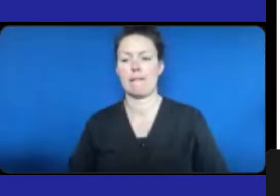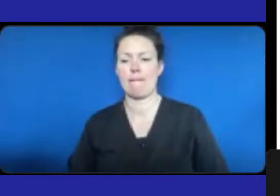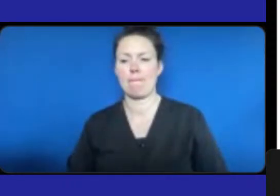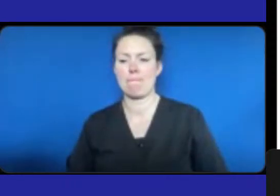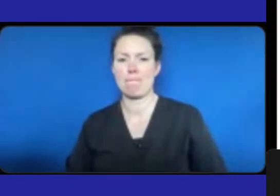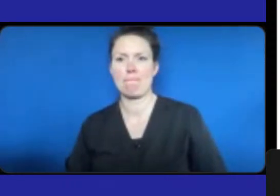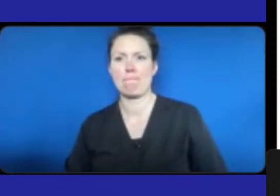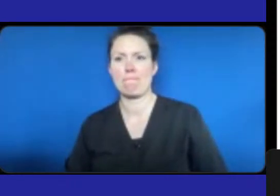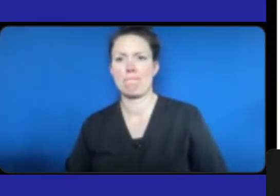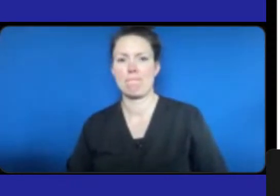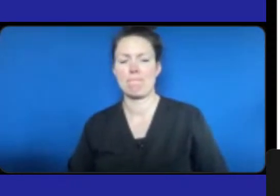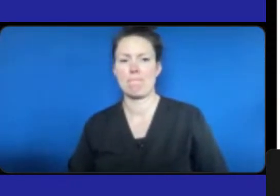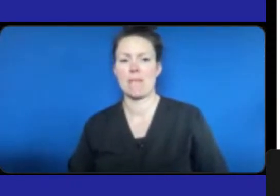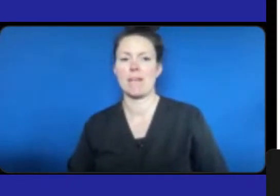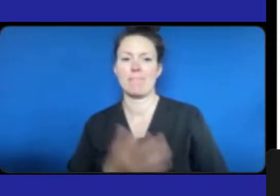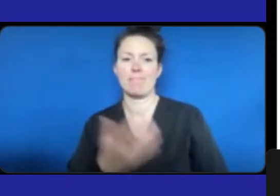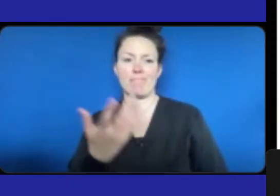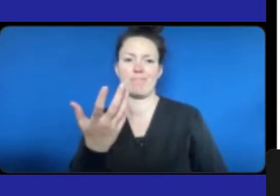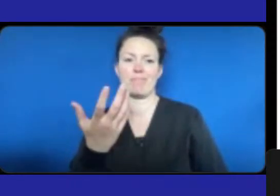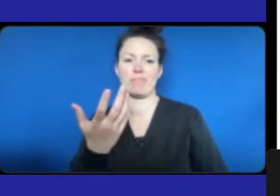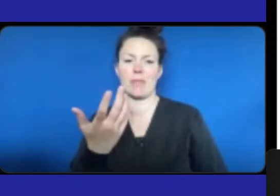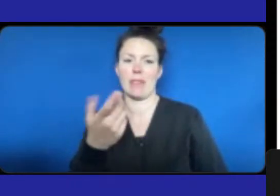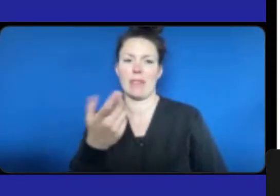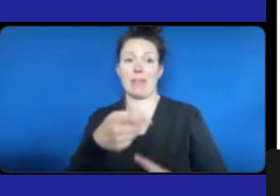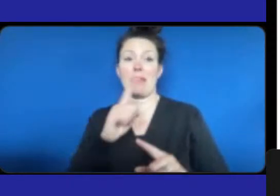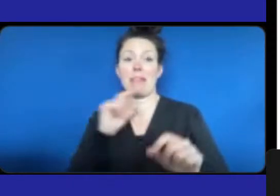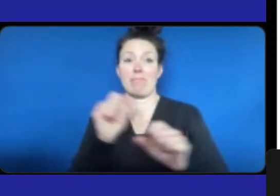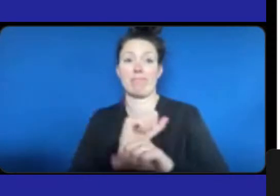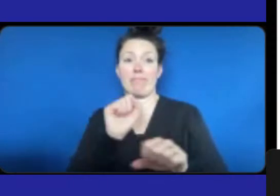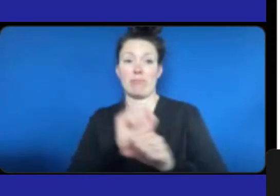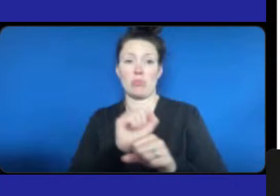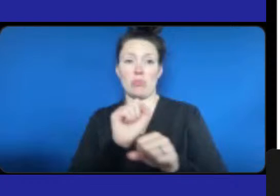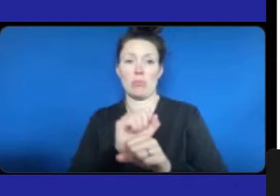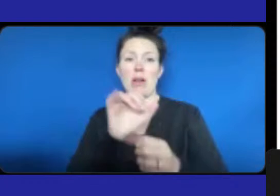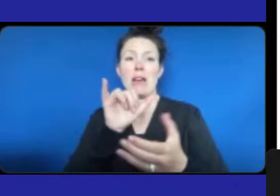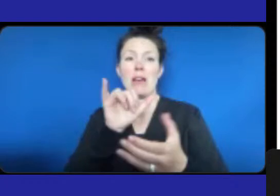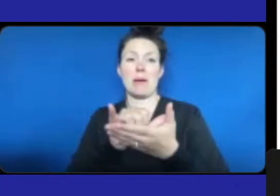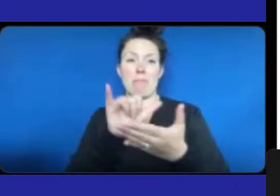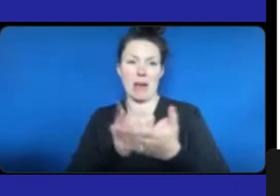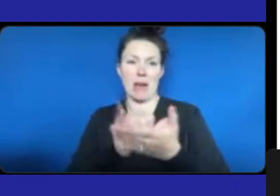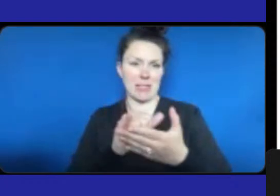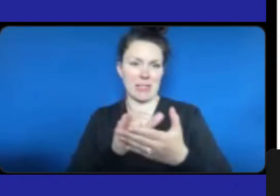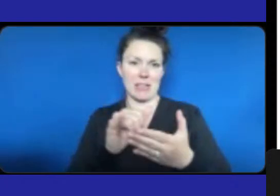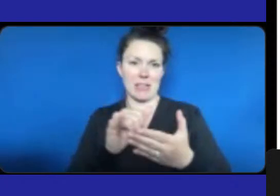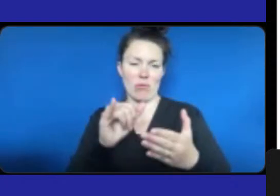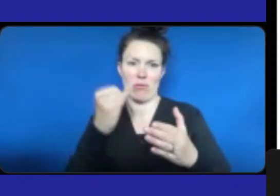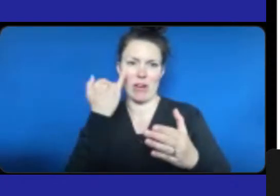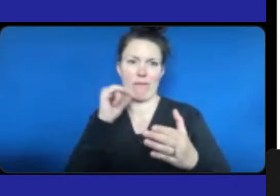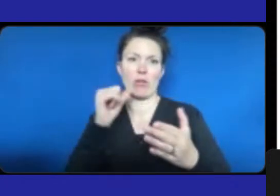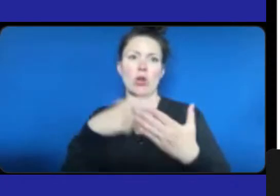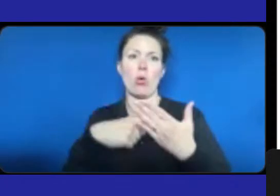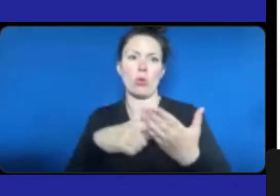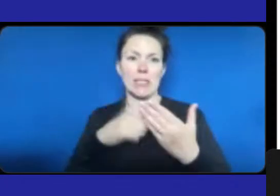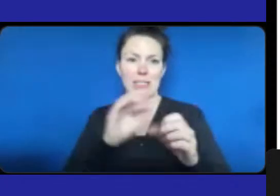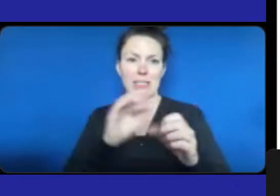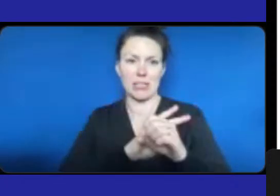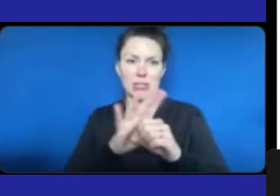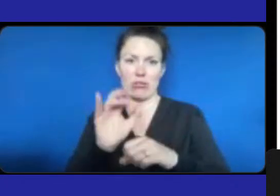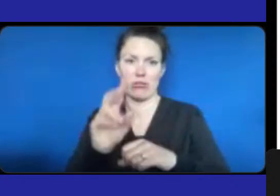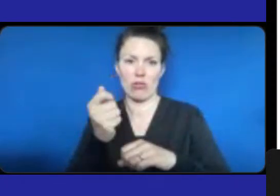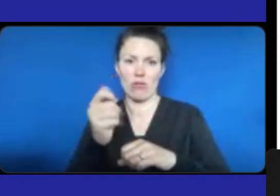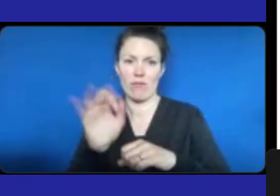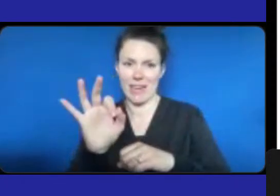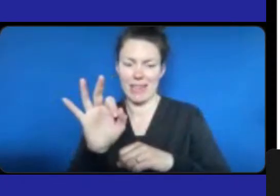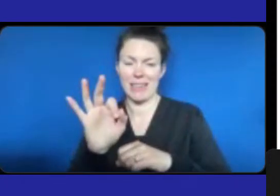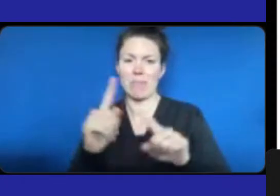It would be impossible to do this exercise without talking about COVID-19, but some of you have heard me say before, we